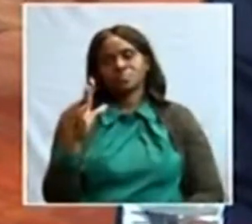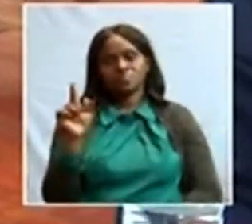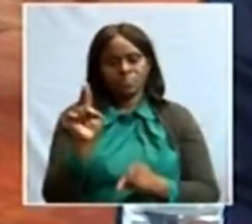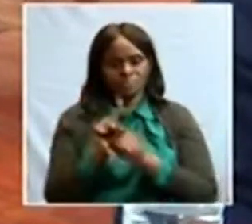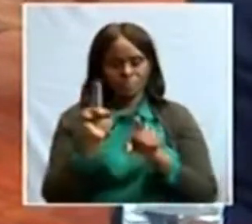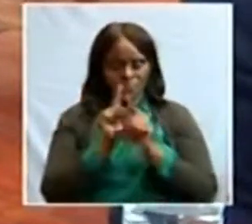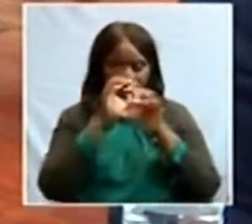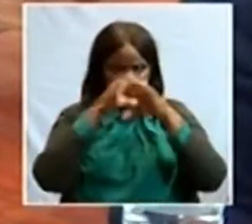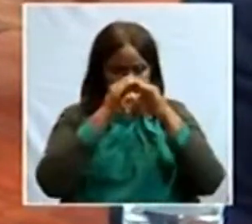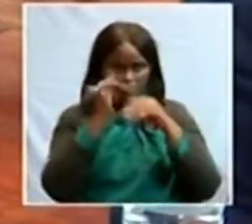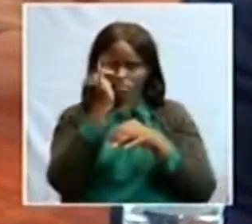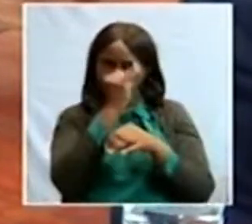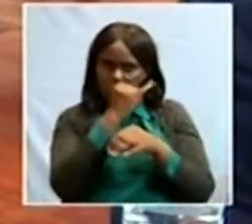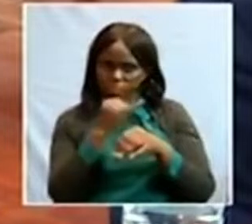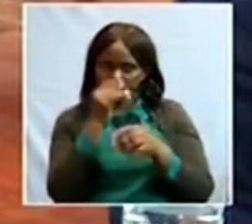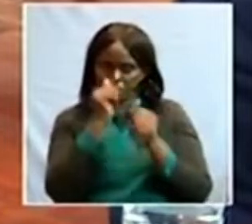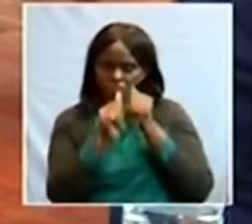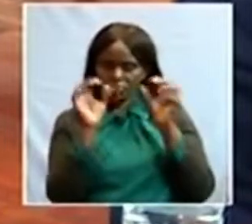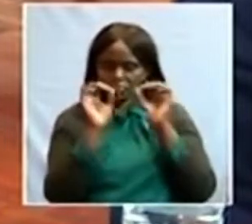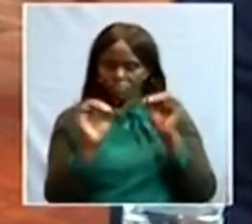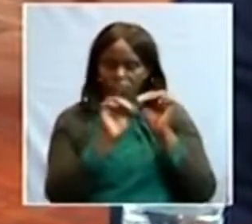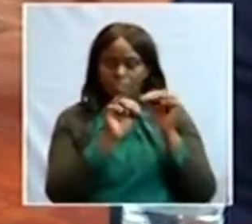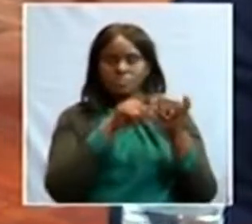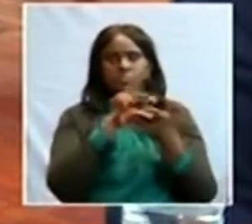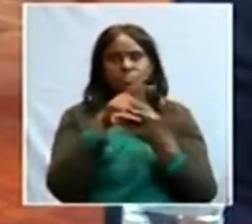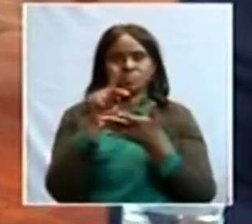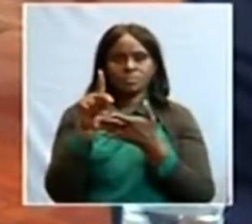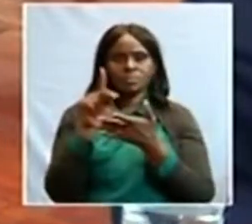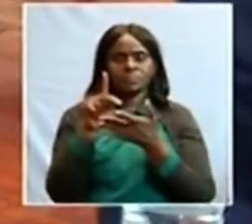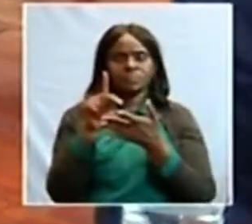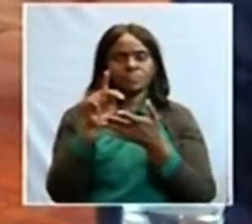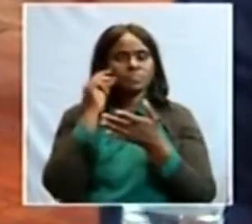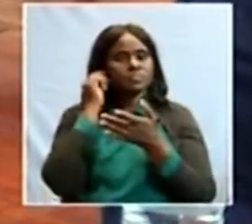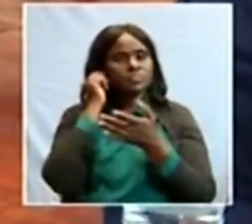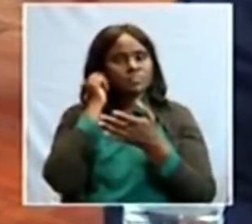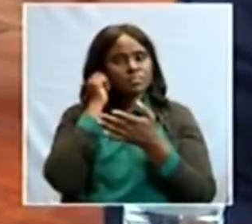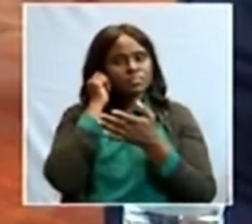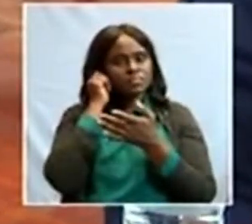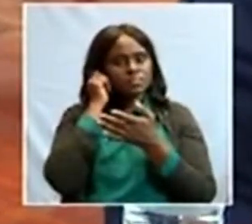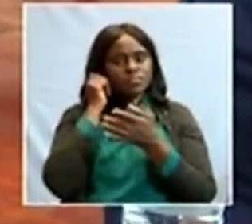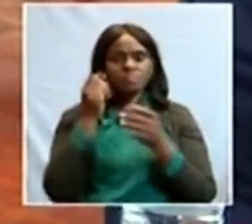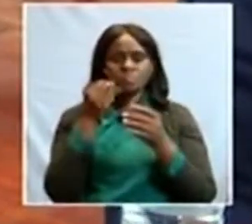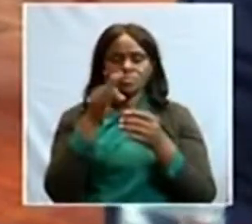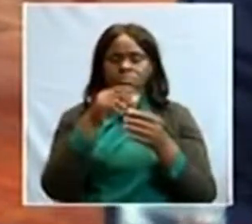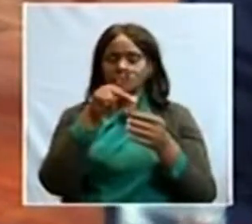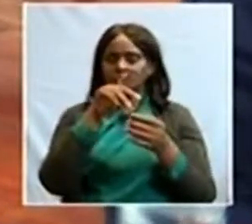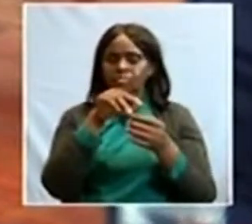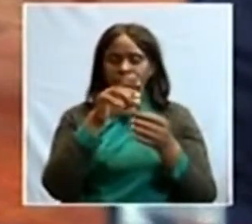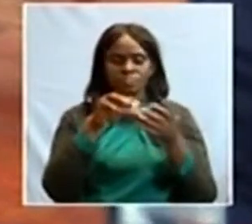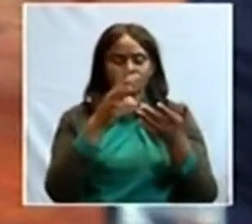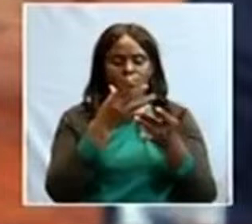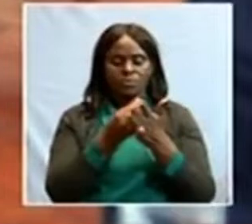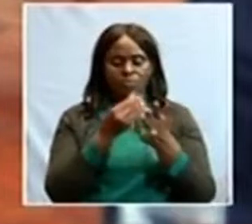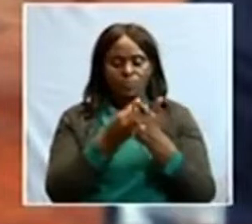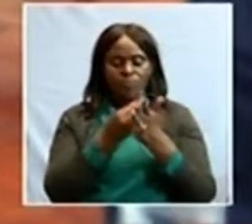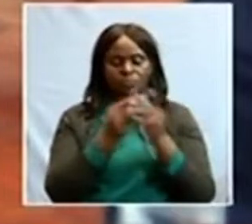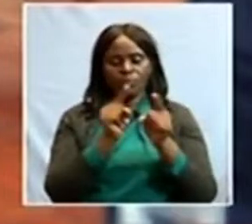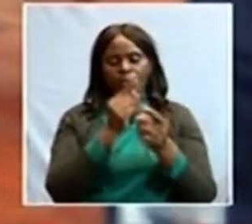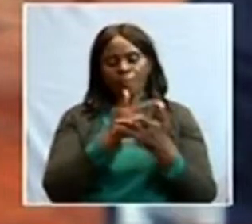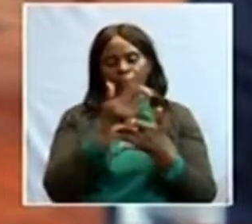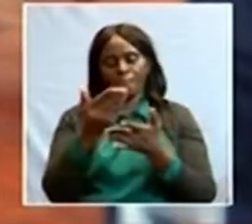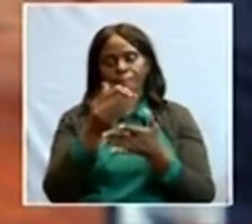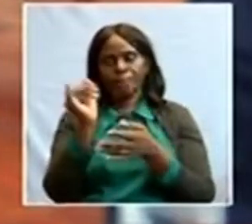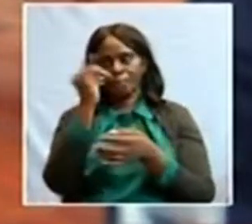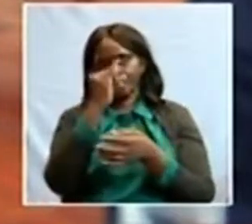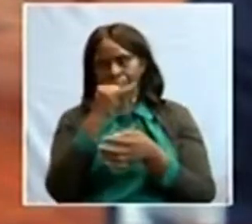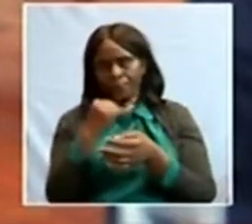survey diagrams due to non-payment of plot premium and purchase of survey diagrams.